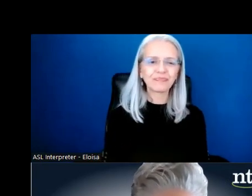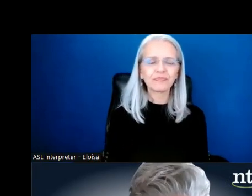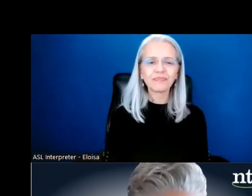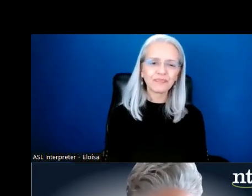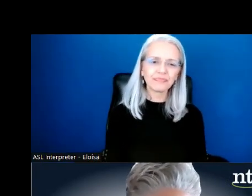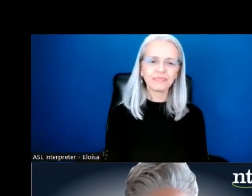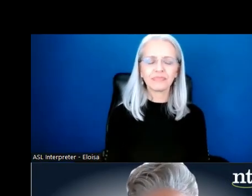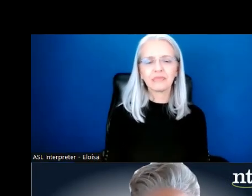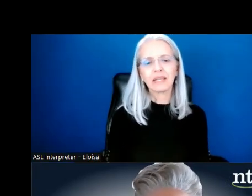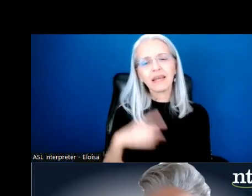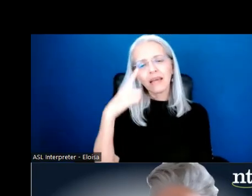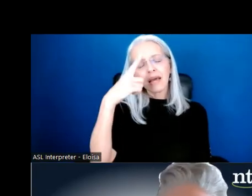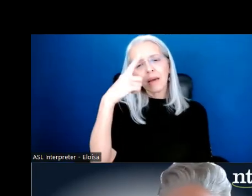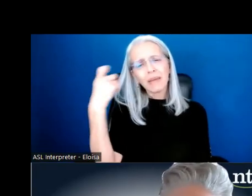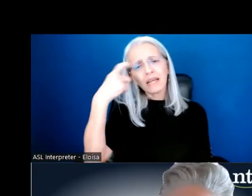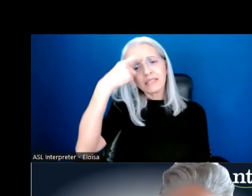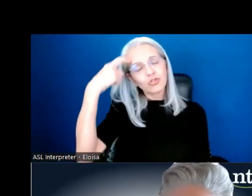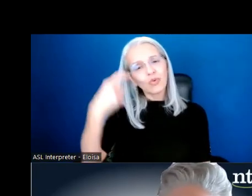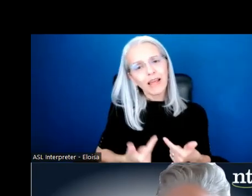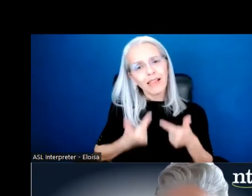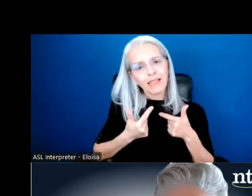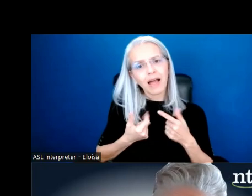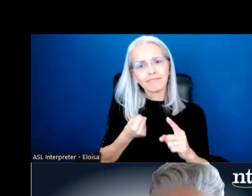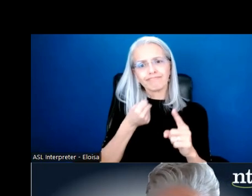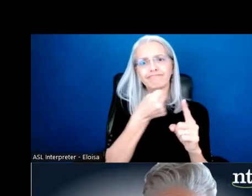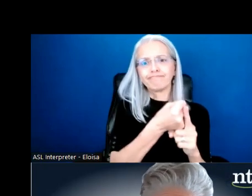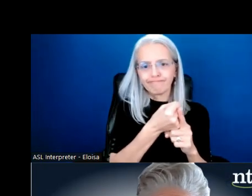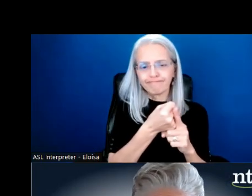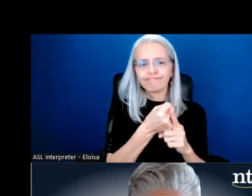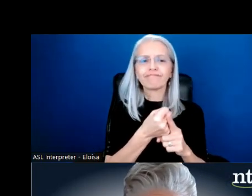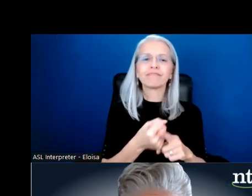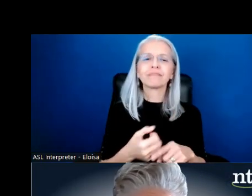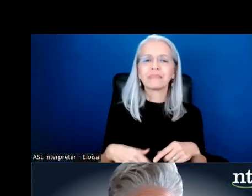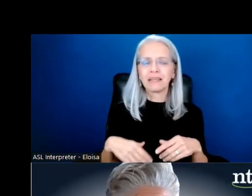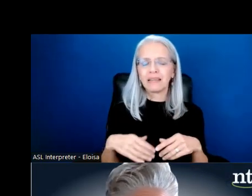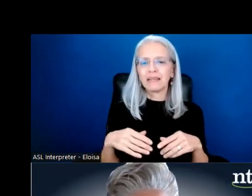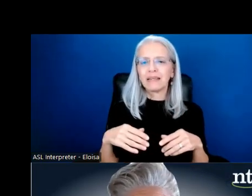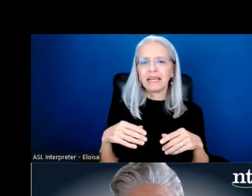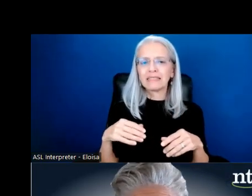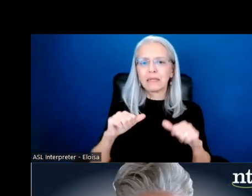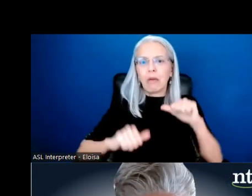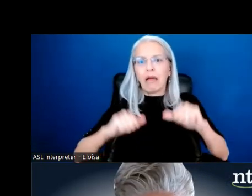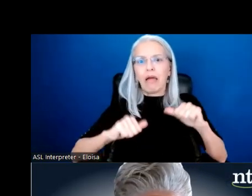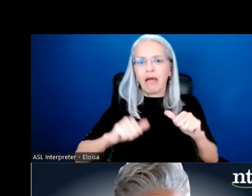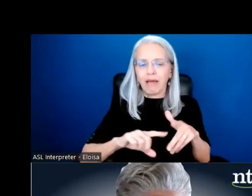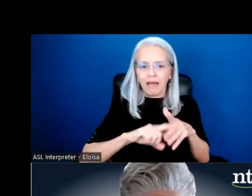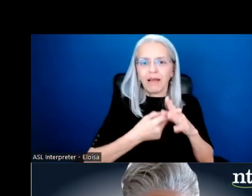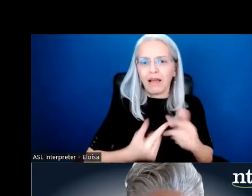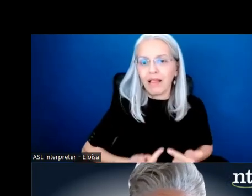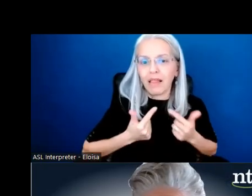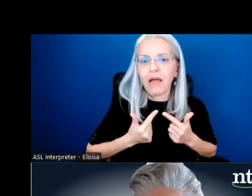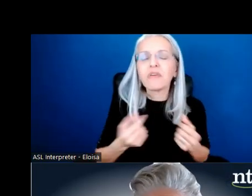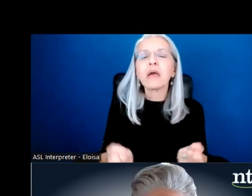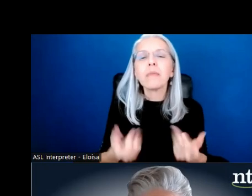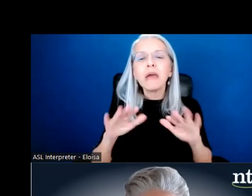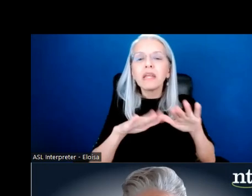So because of traumatic life experiences and some compromised beginnings, many children in foster, adoptive,